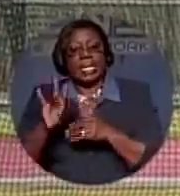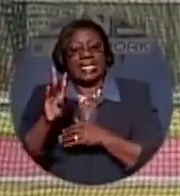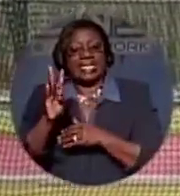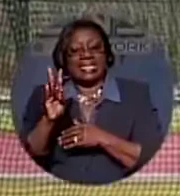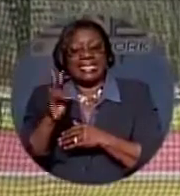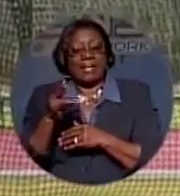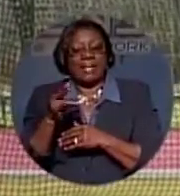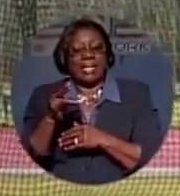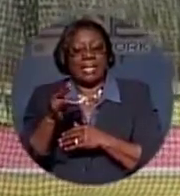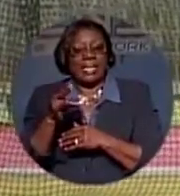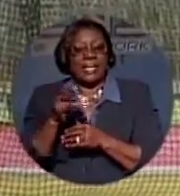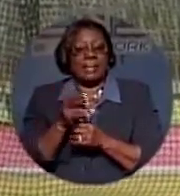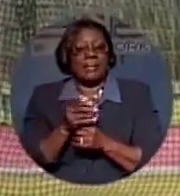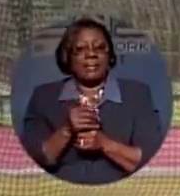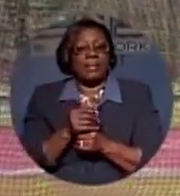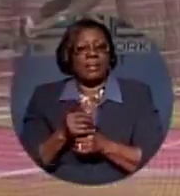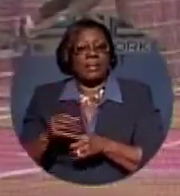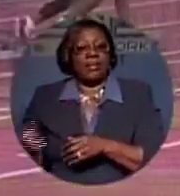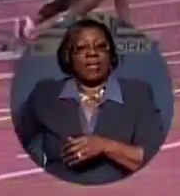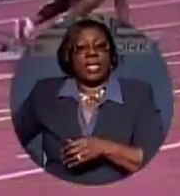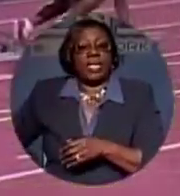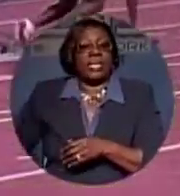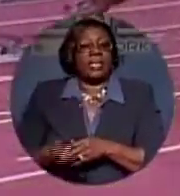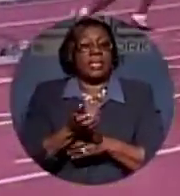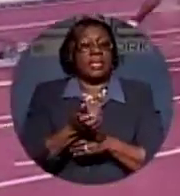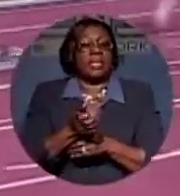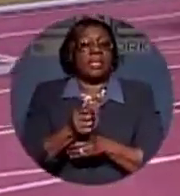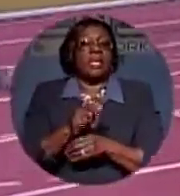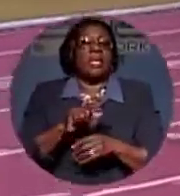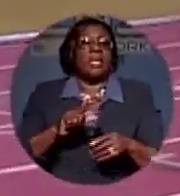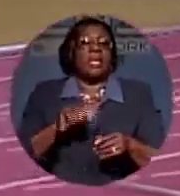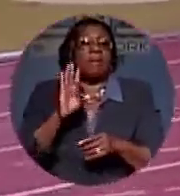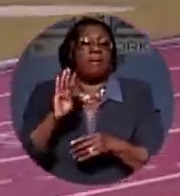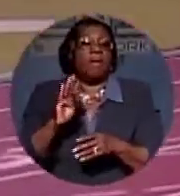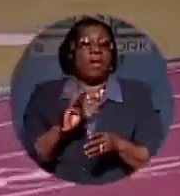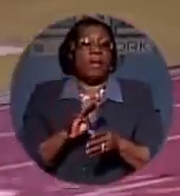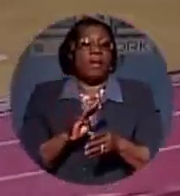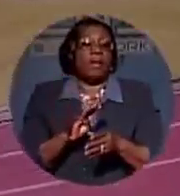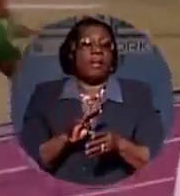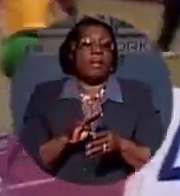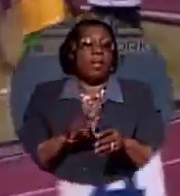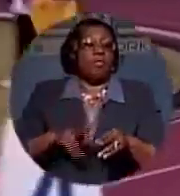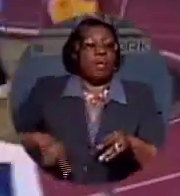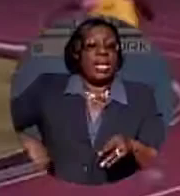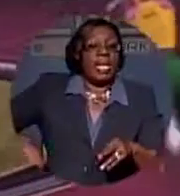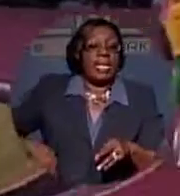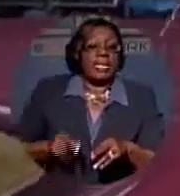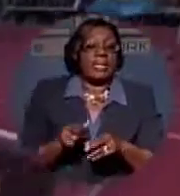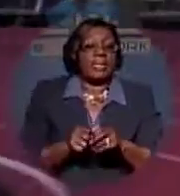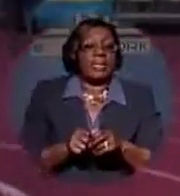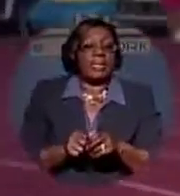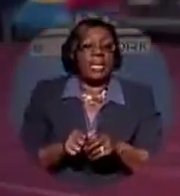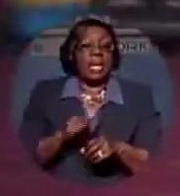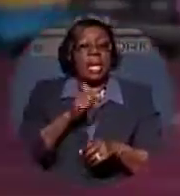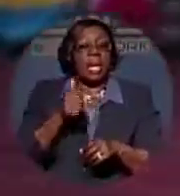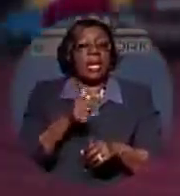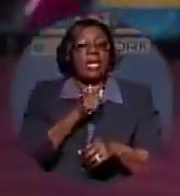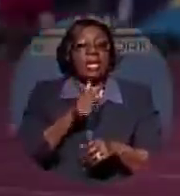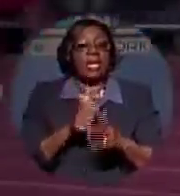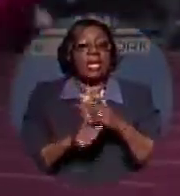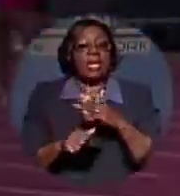place for Team Bahamas. Let's move on to the 4x100 meter relays. Under 17